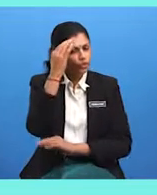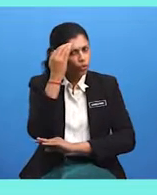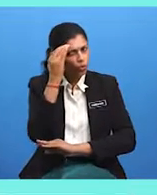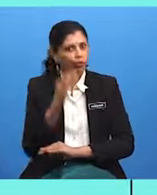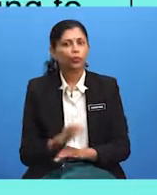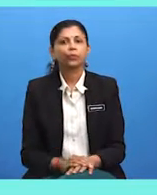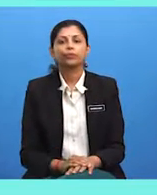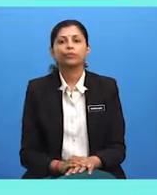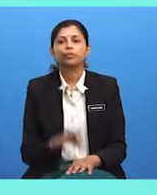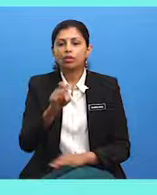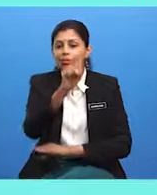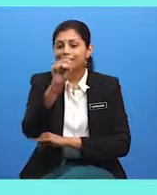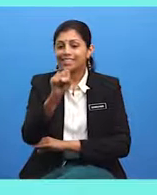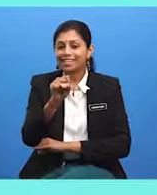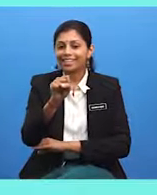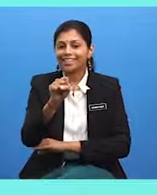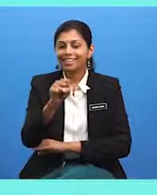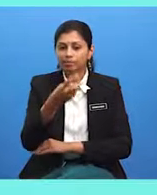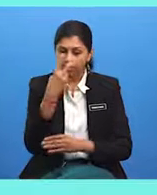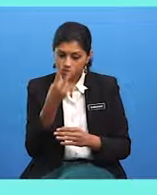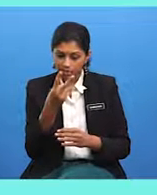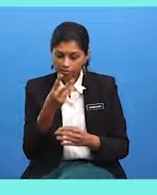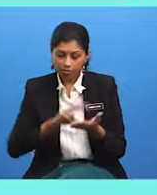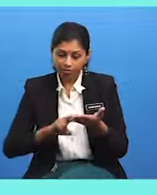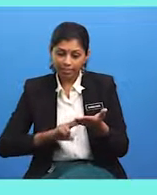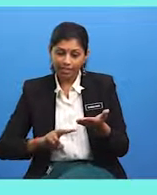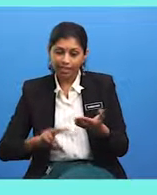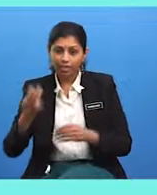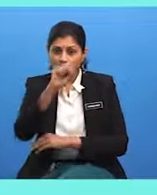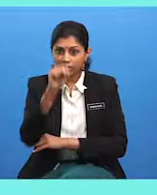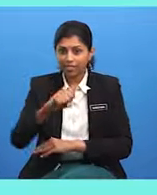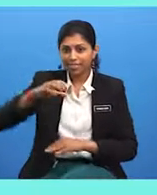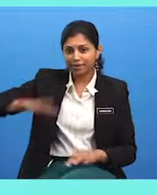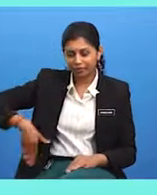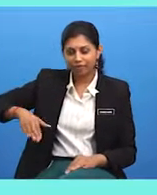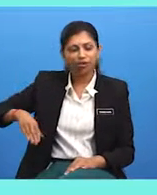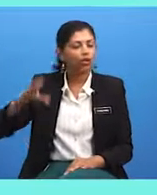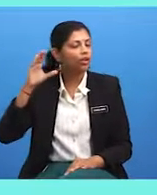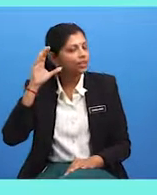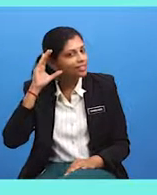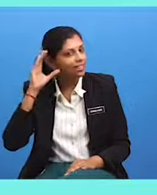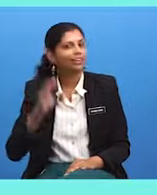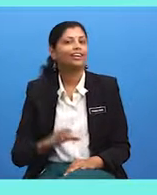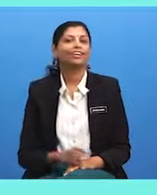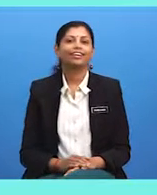need to study the questions before you even start listening to the text.